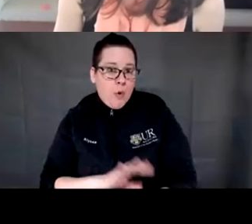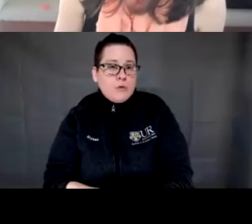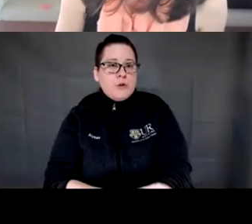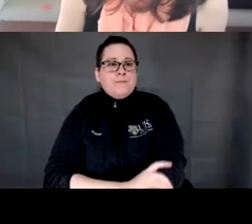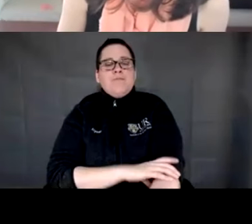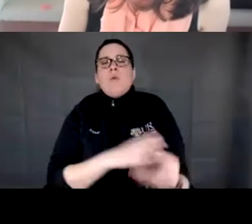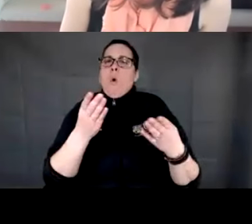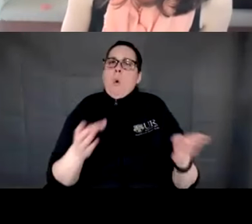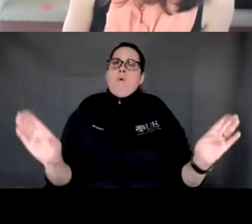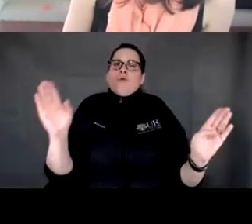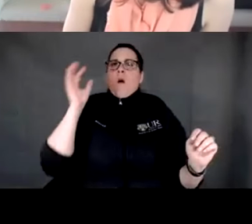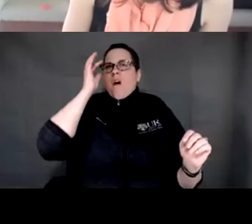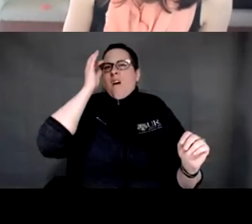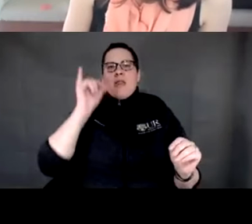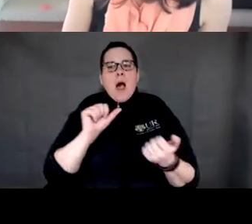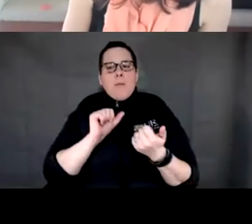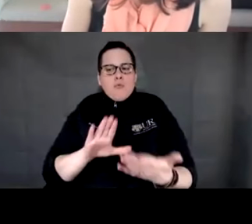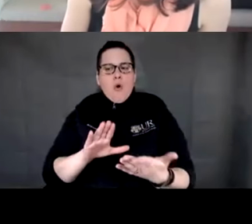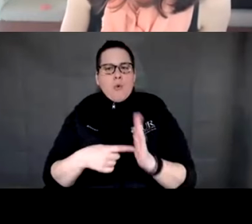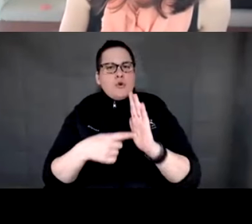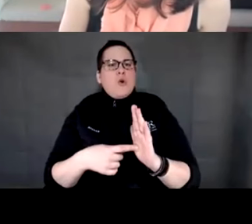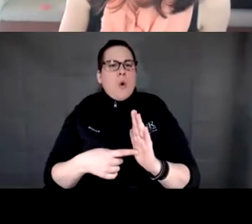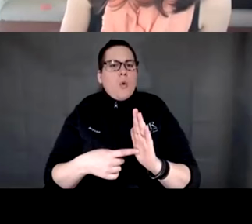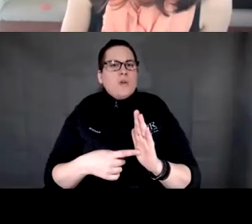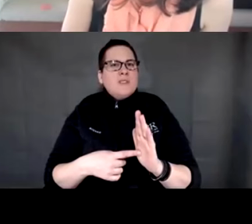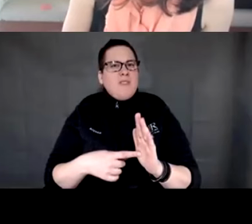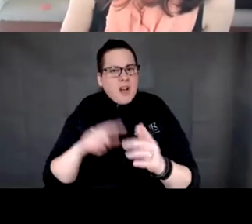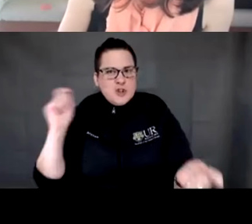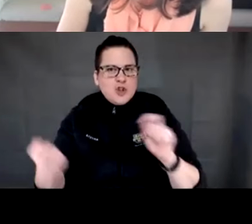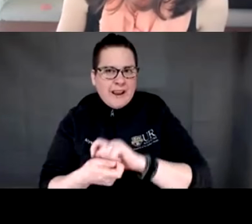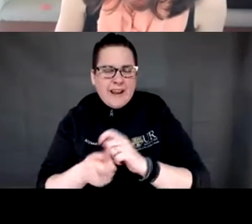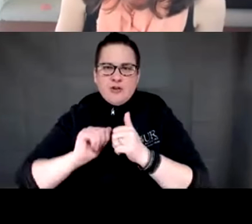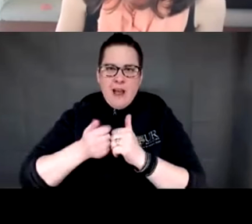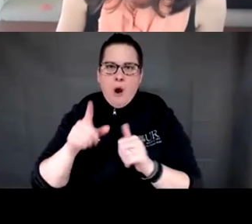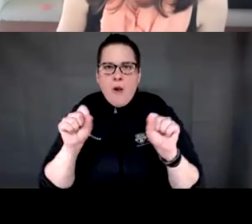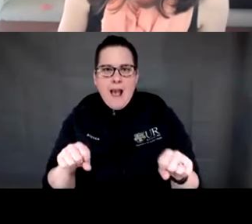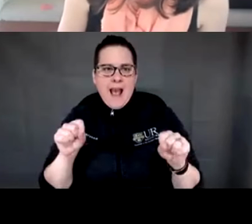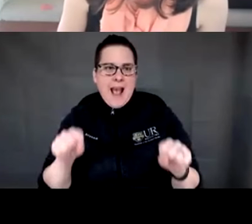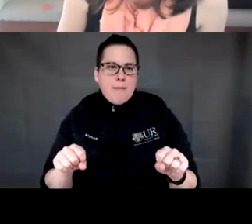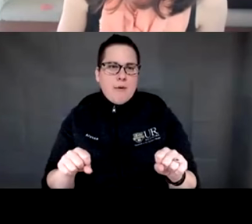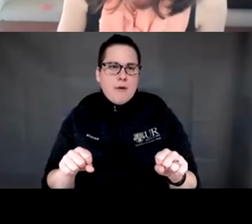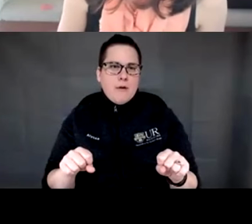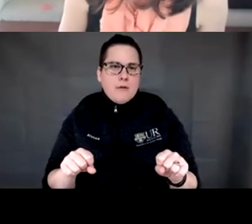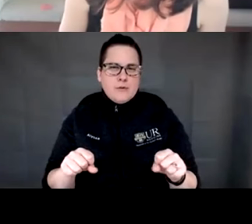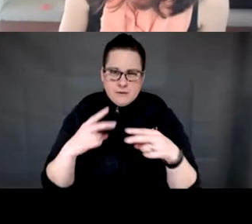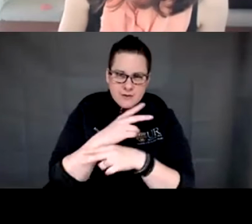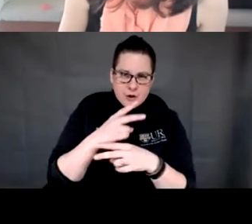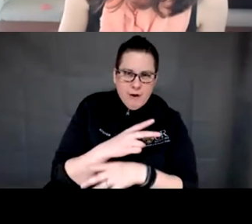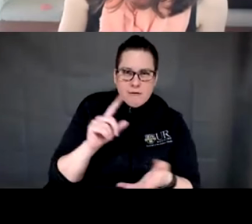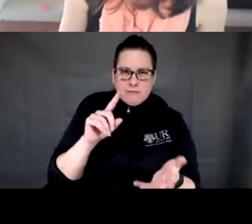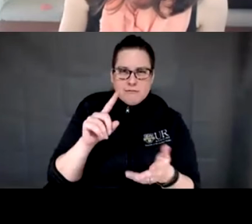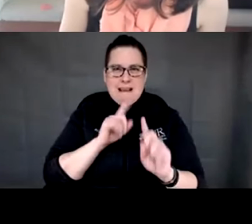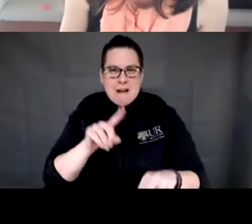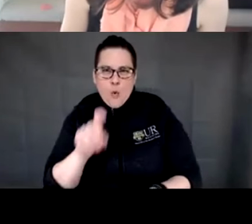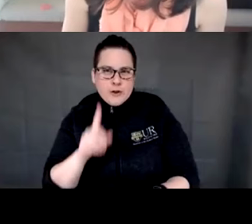overall, this approach kind of highlights a change in how one is able to go about questions in systems neuroscience. I think